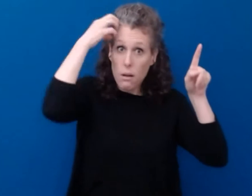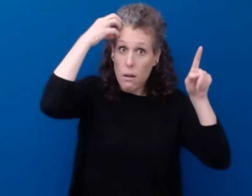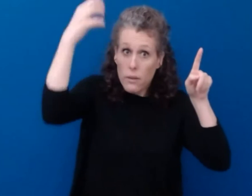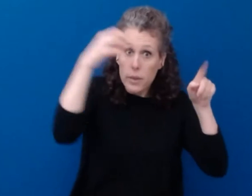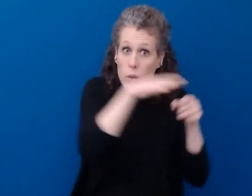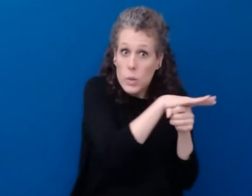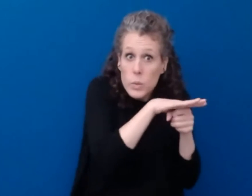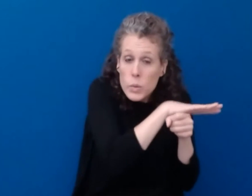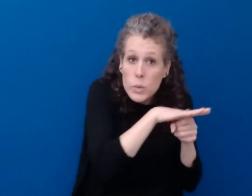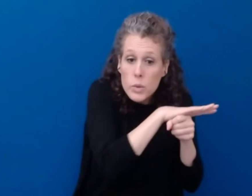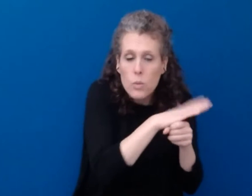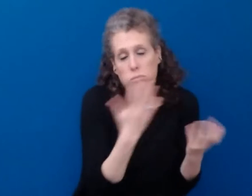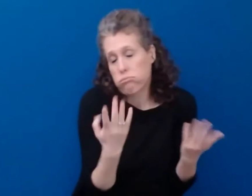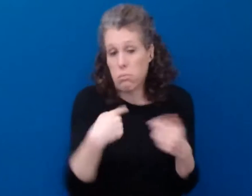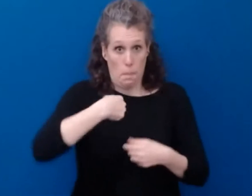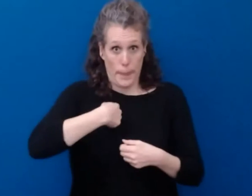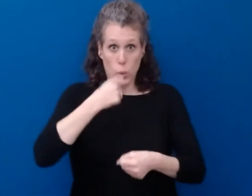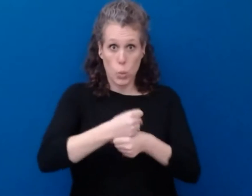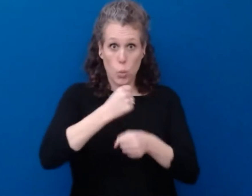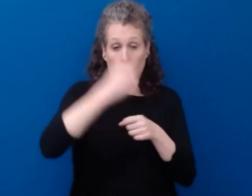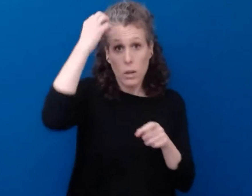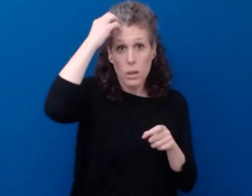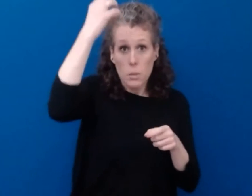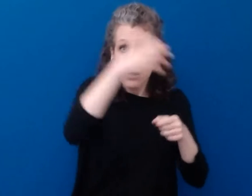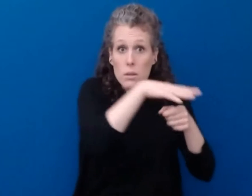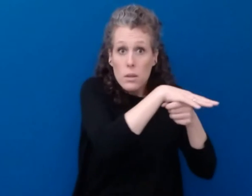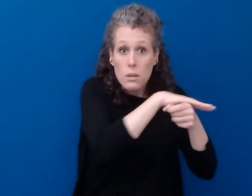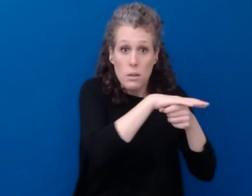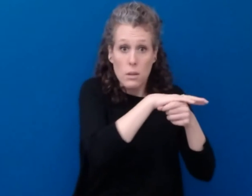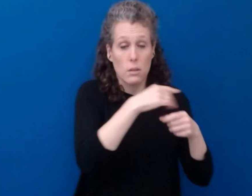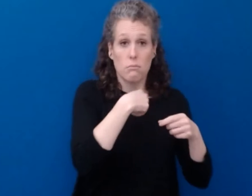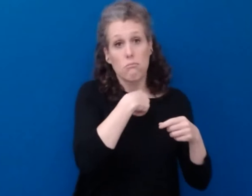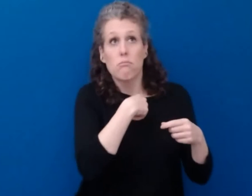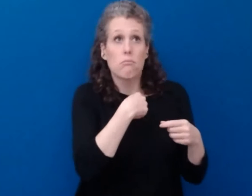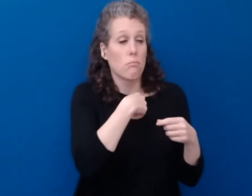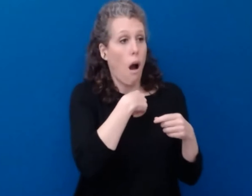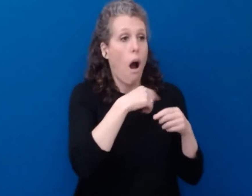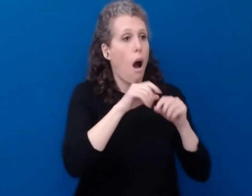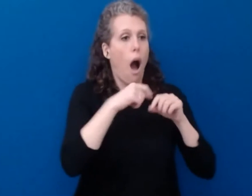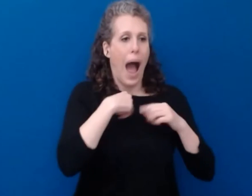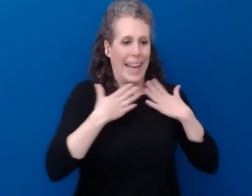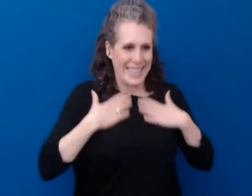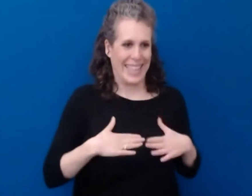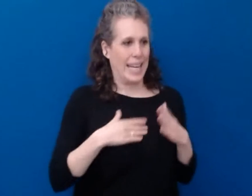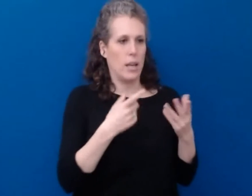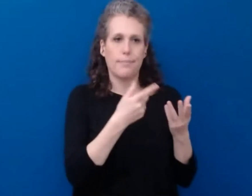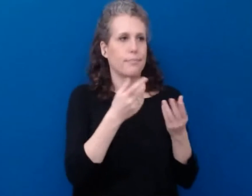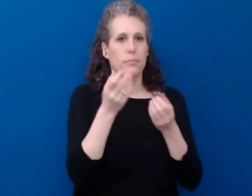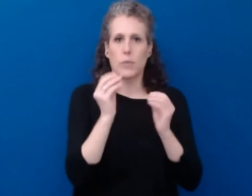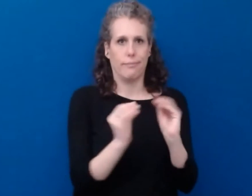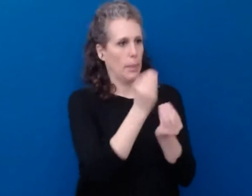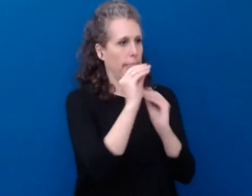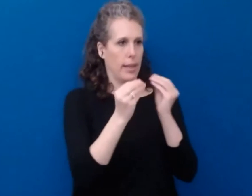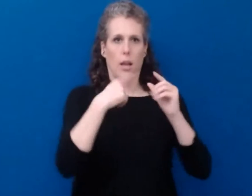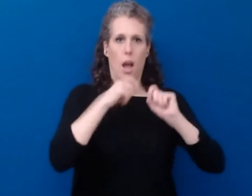work in a municipality and I'm supposed to develop a service and I put it out on procurement, then I should require, in my view, I